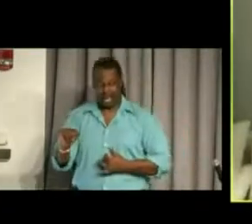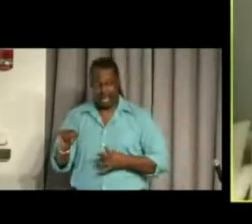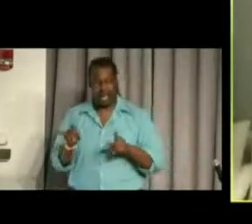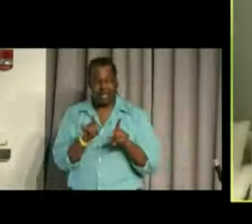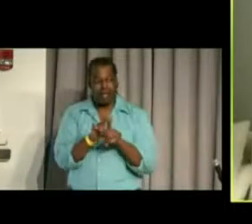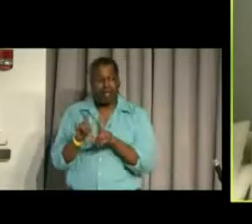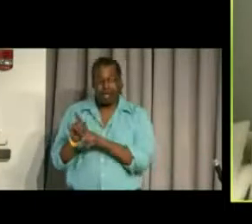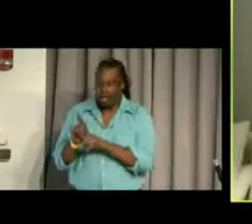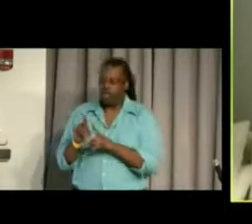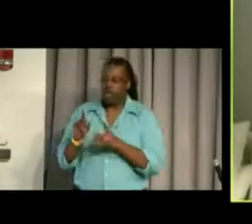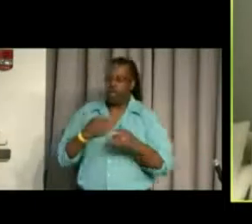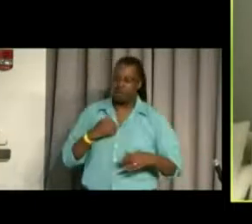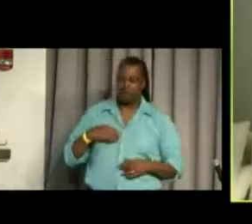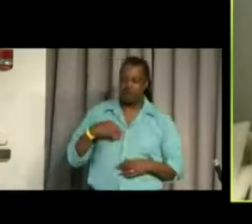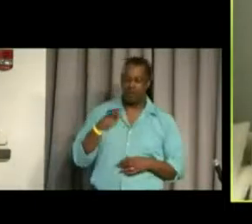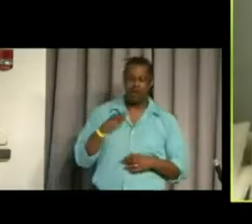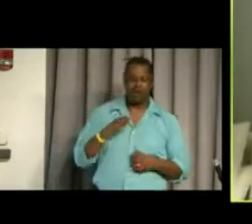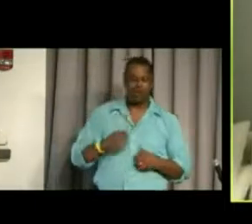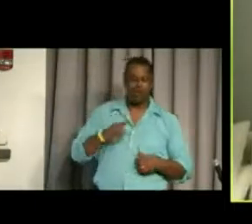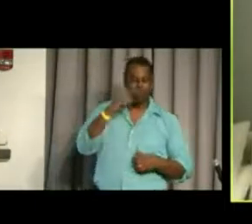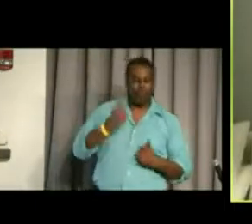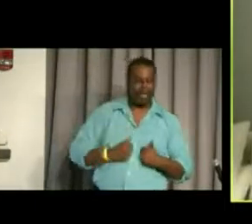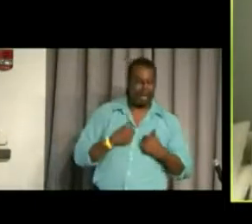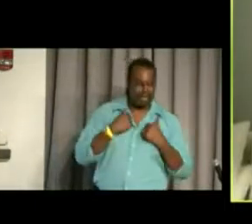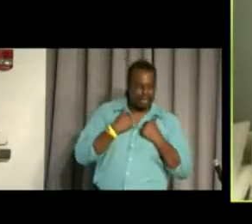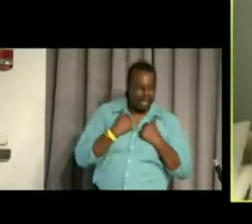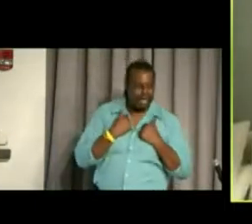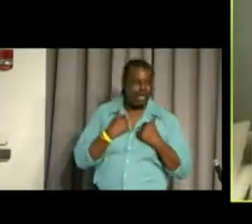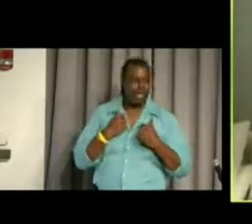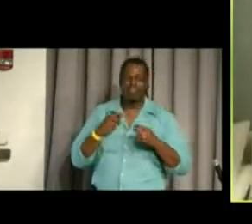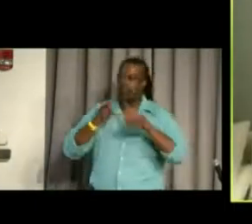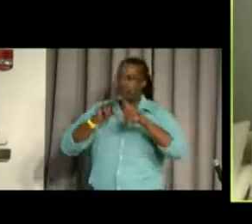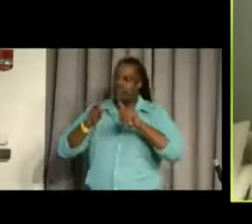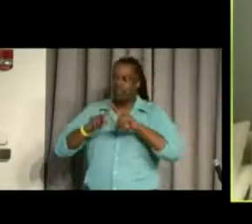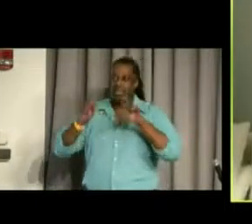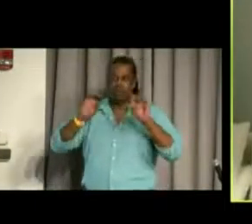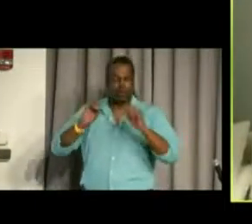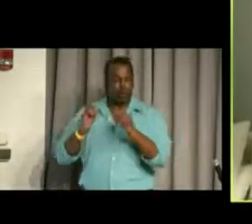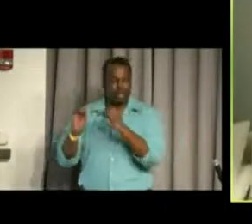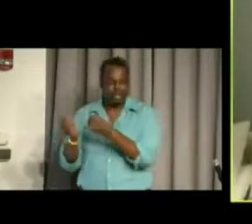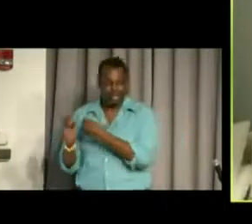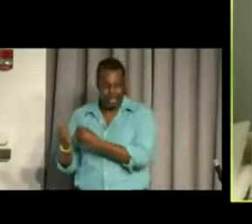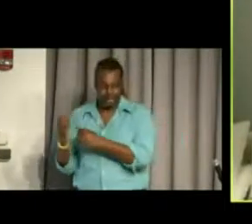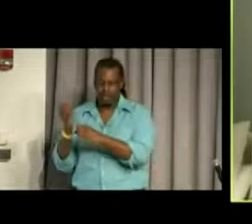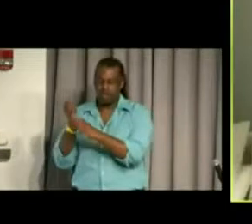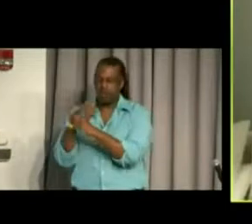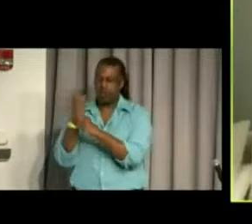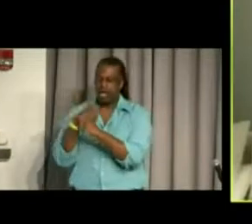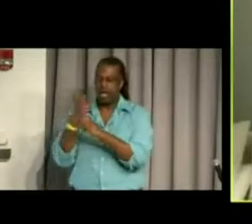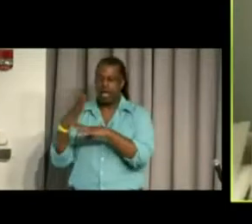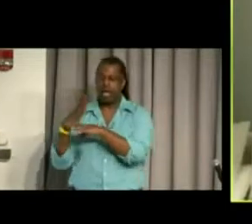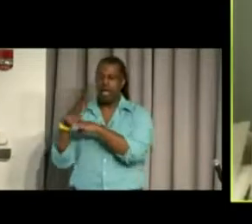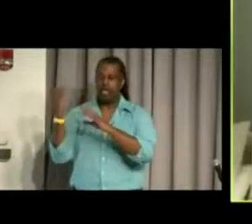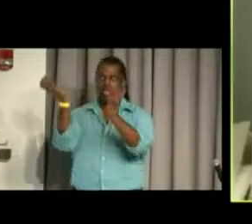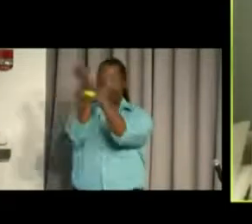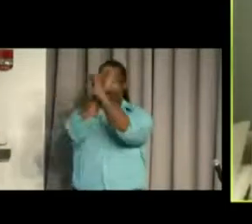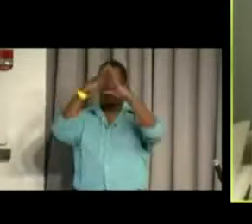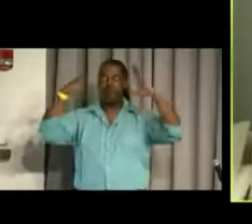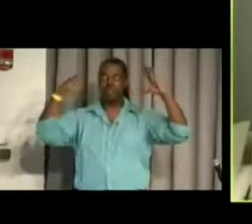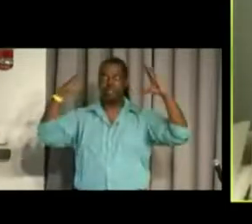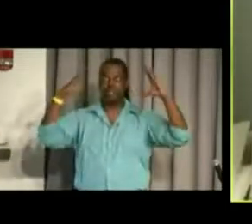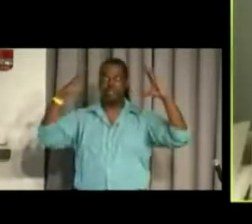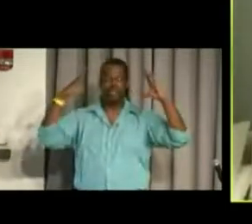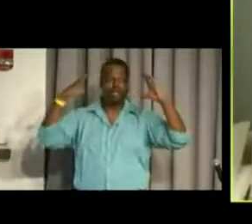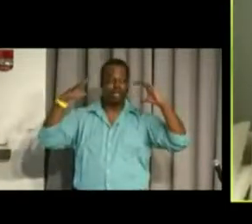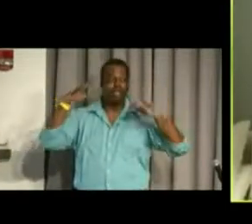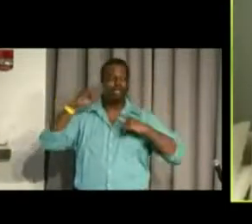Movement for Black Lives, an ecosystem of individuals and organizations creating a shared vision and policy agenda to